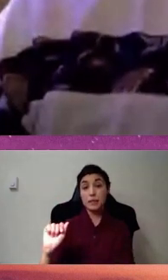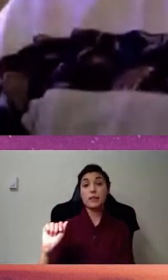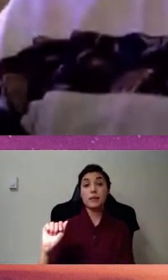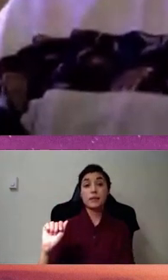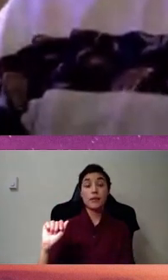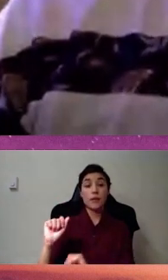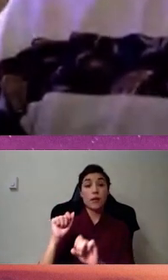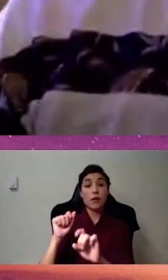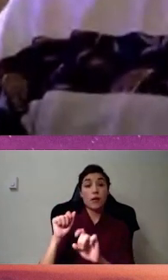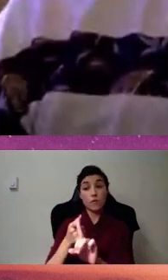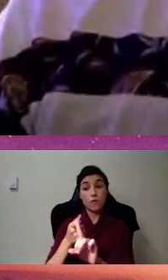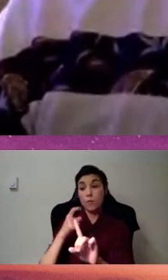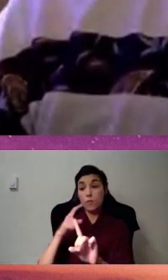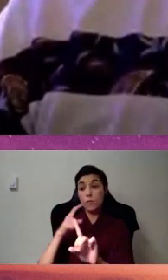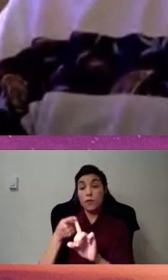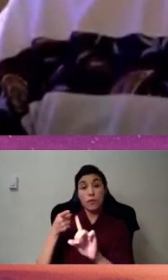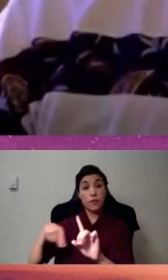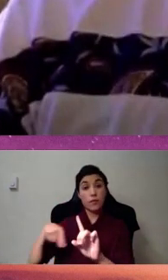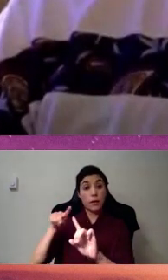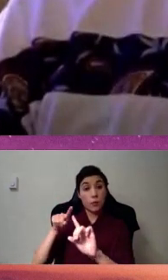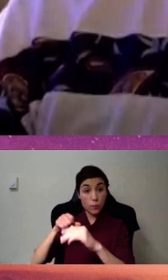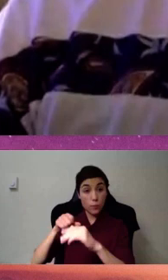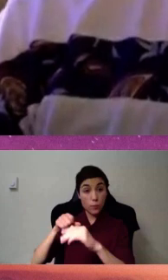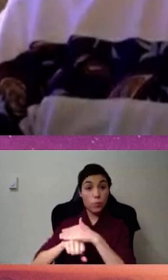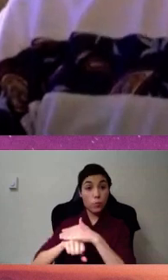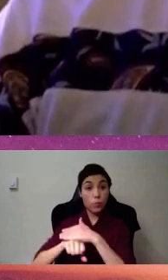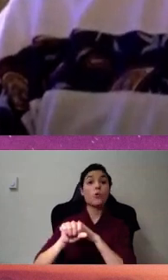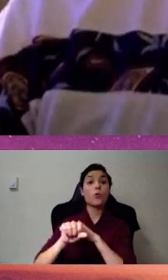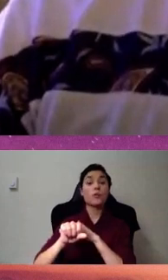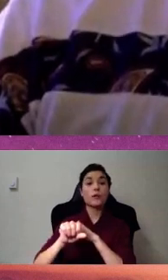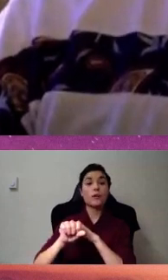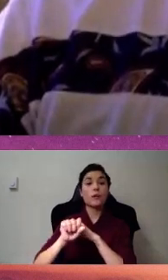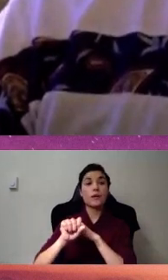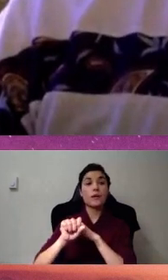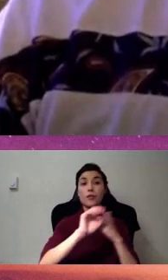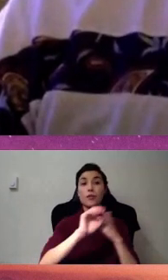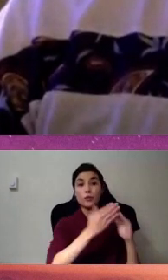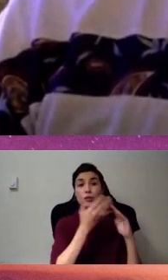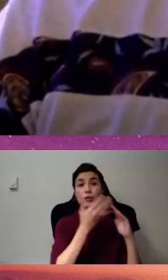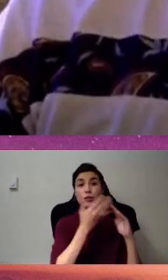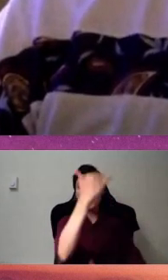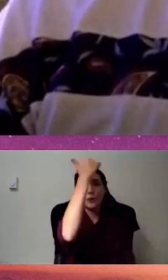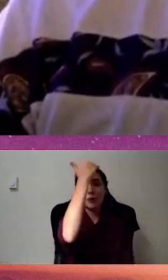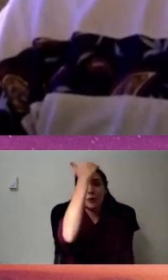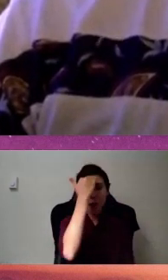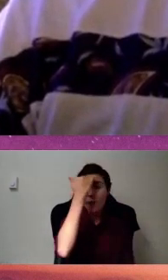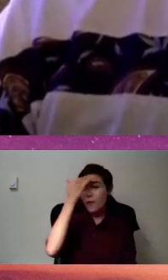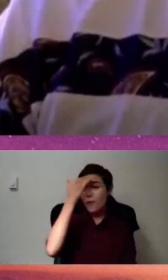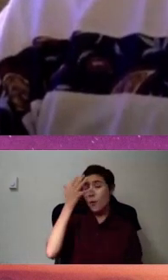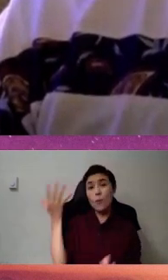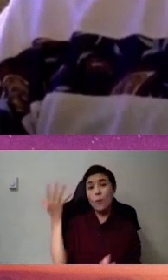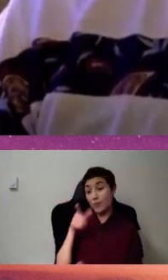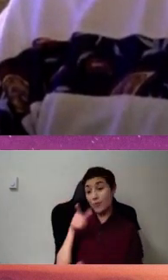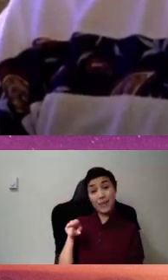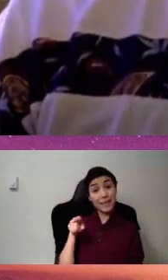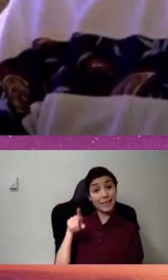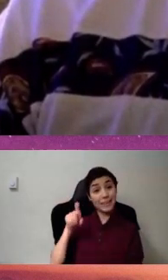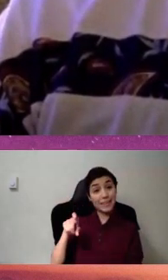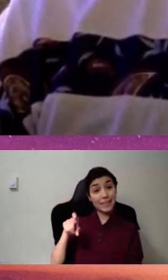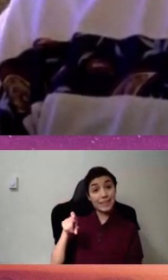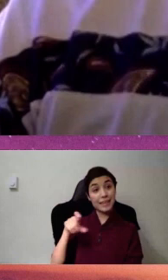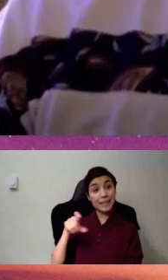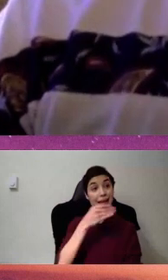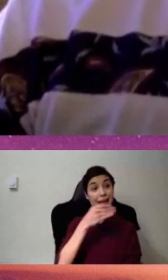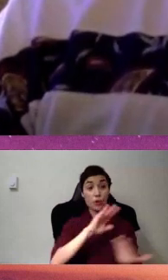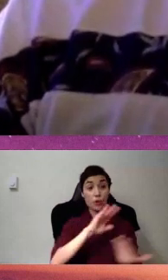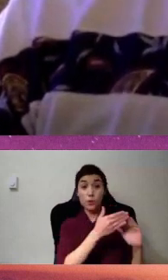birth known what that individual would need, and it was just given to the individual. You know, like there was